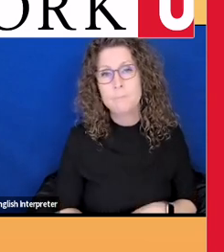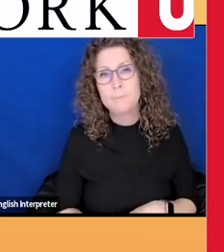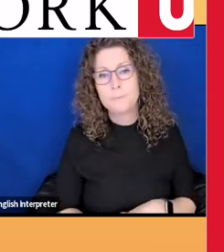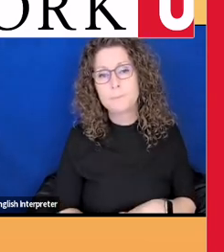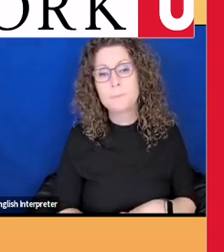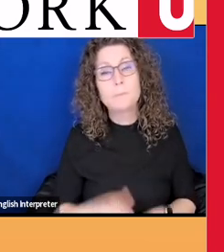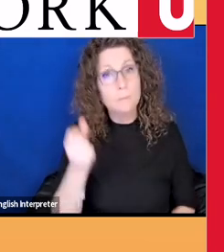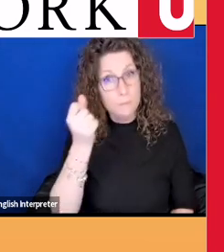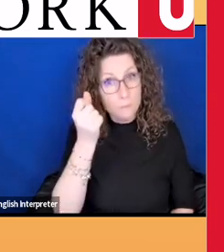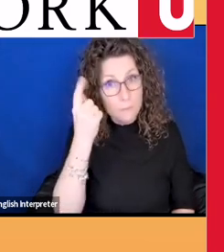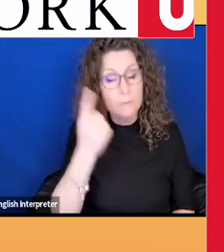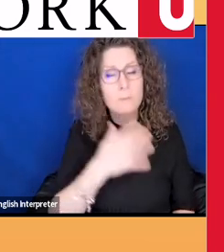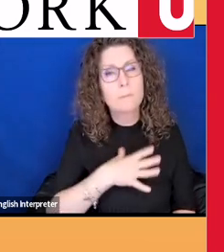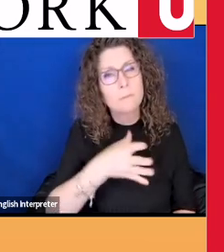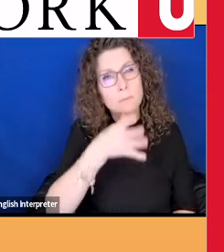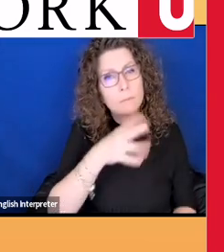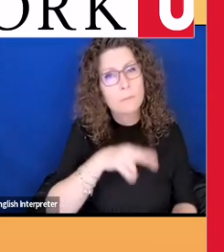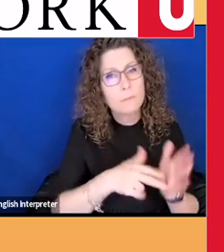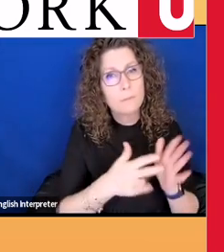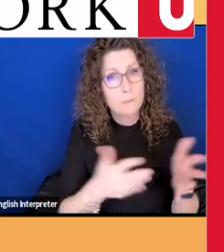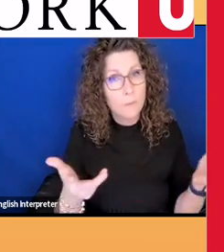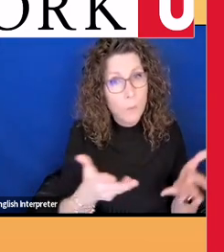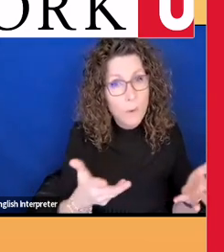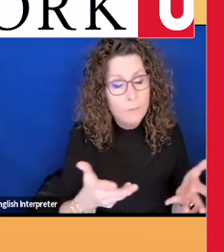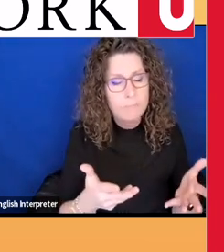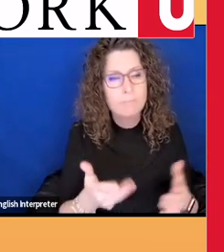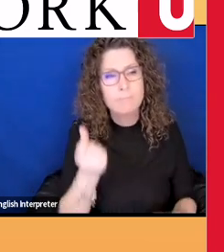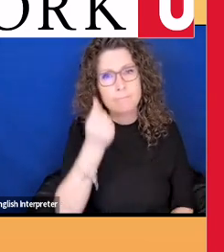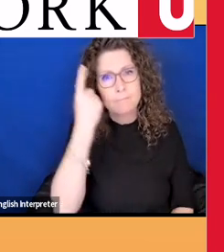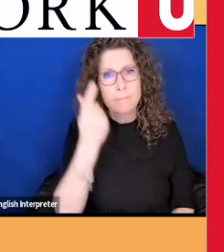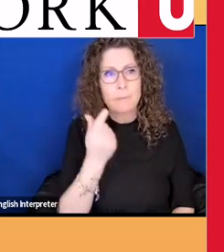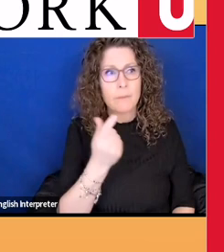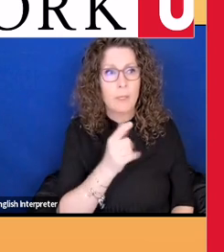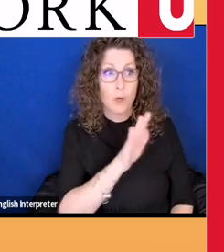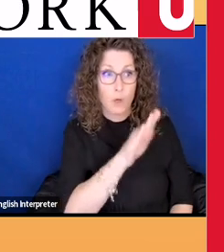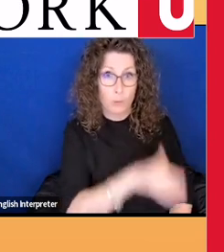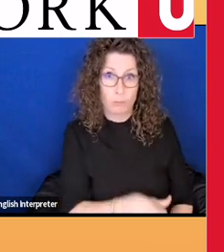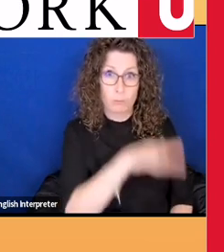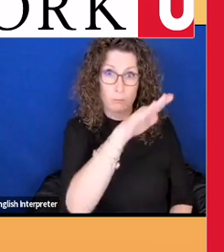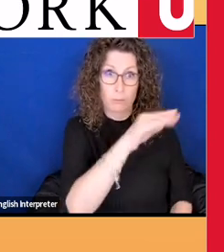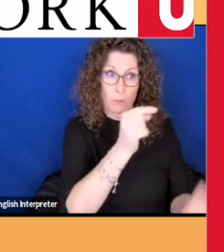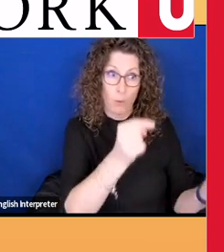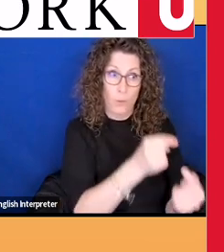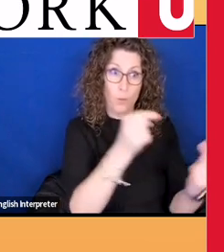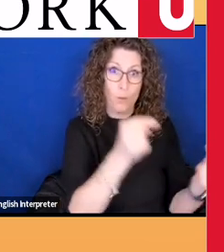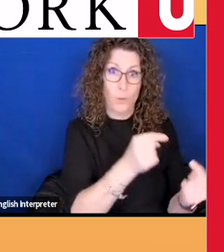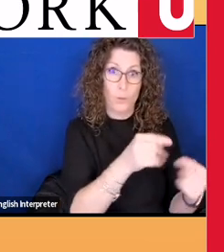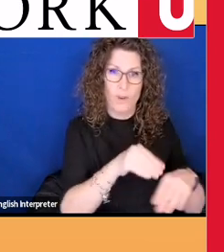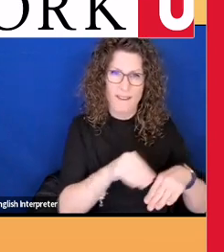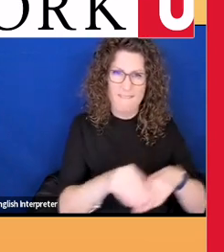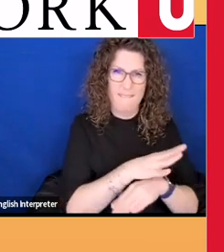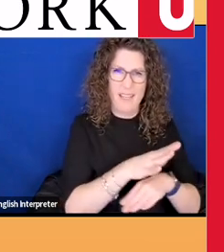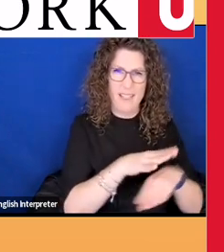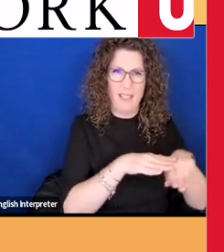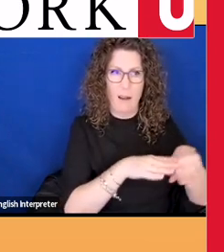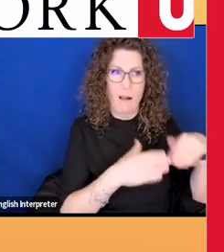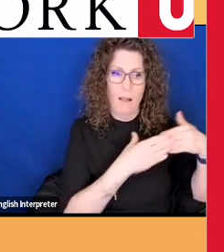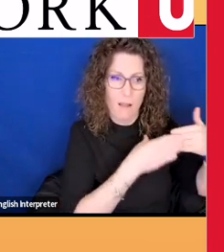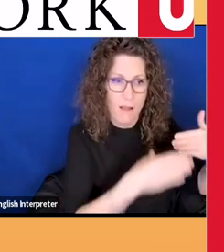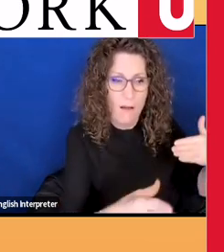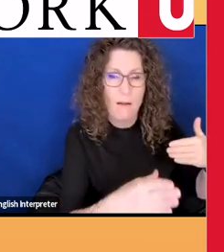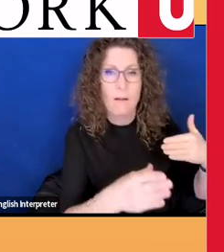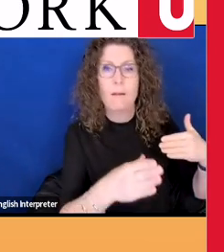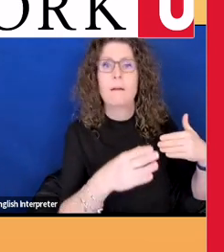Understanding my mother meant understanding how the wounds of her childhood animated her lifelong commitments, her revolt